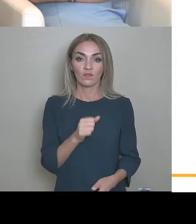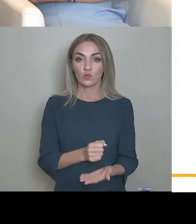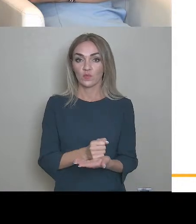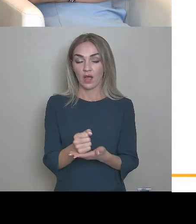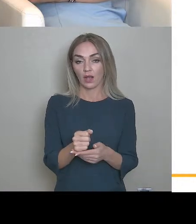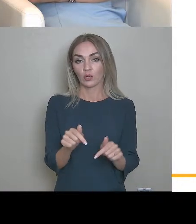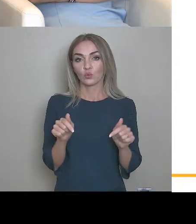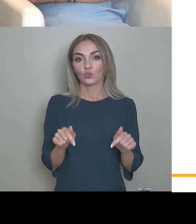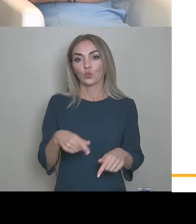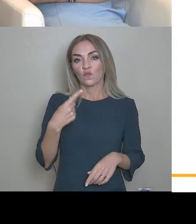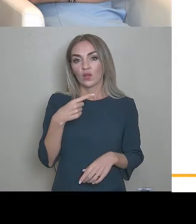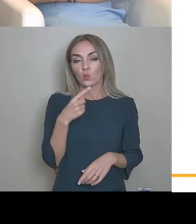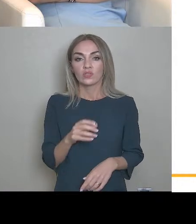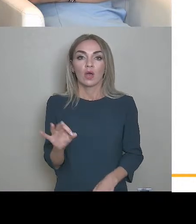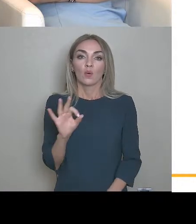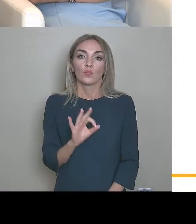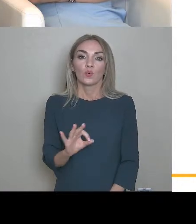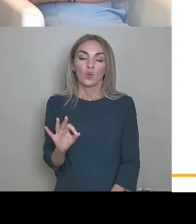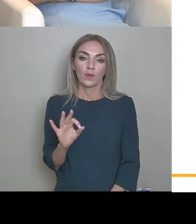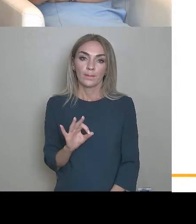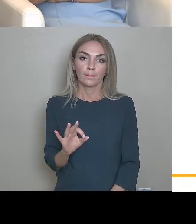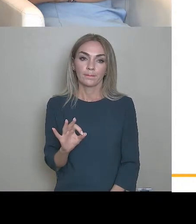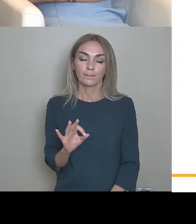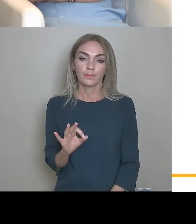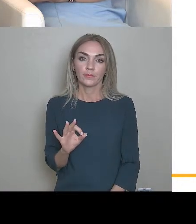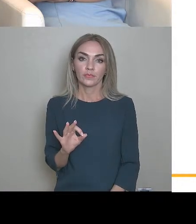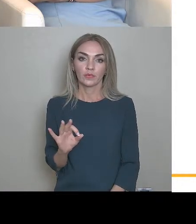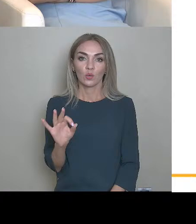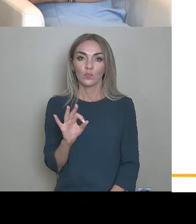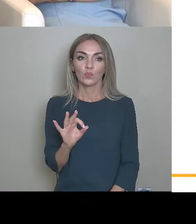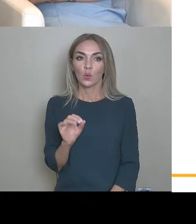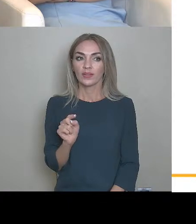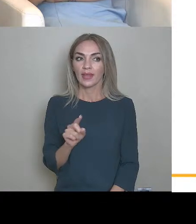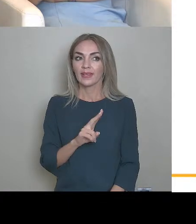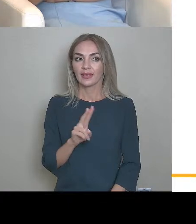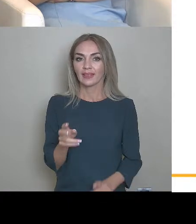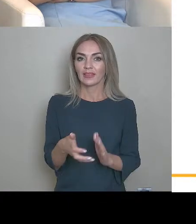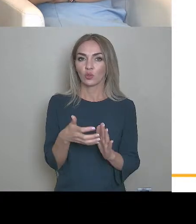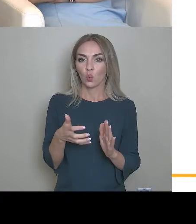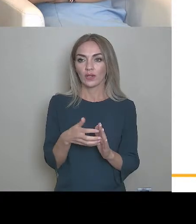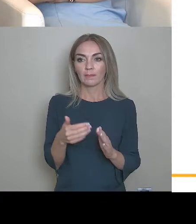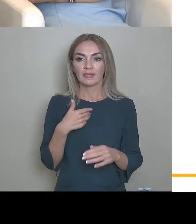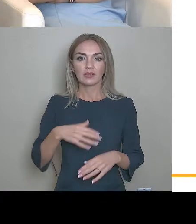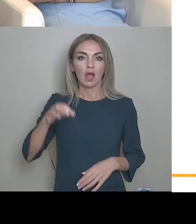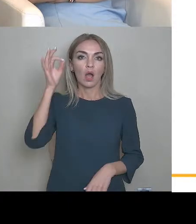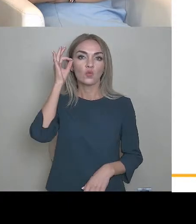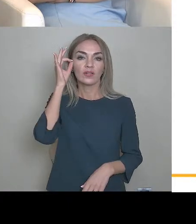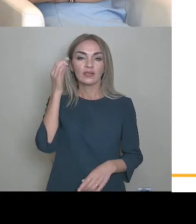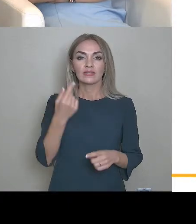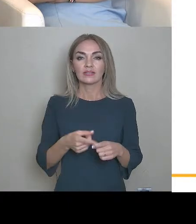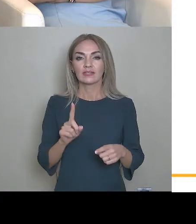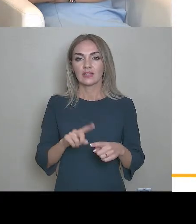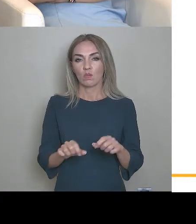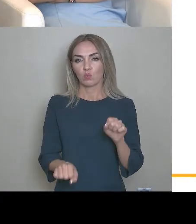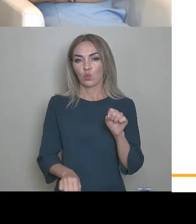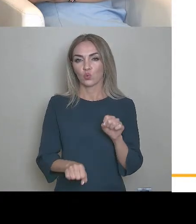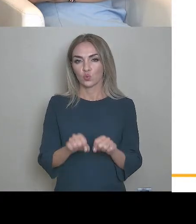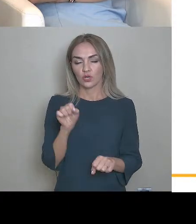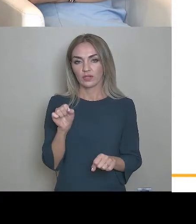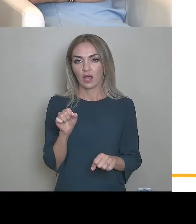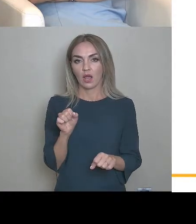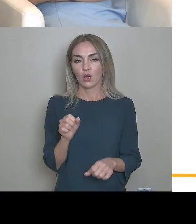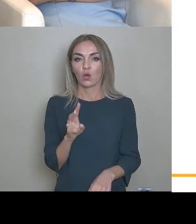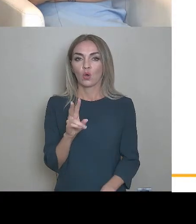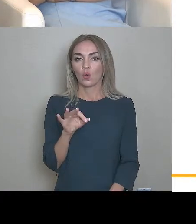not going to have self-nominees because these candidates are not entitled to do that, and we spoke about the deficiencies. We mentioned